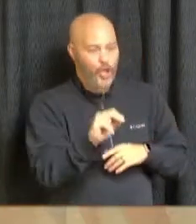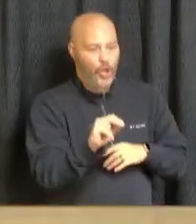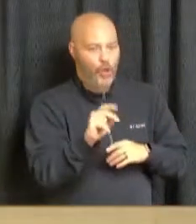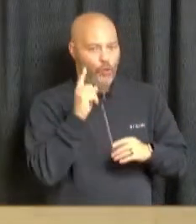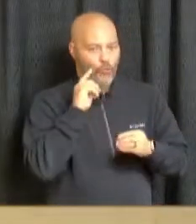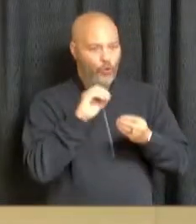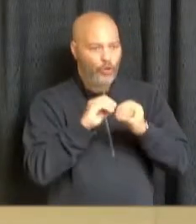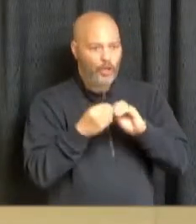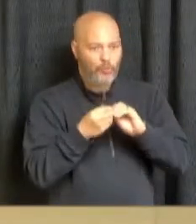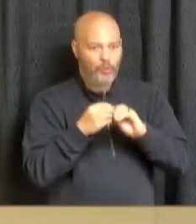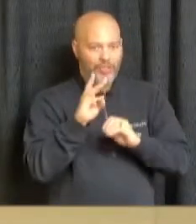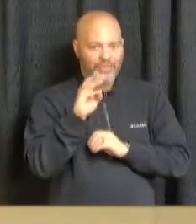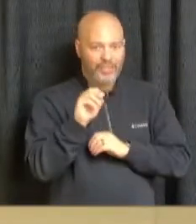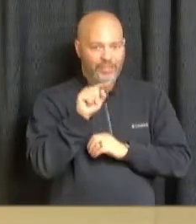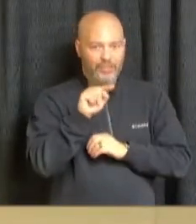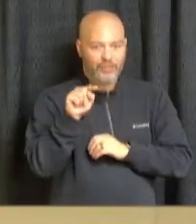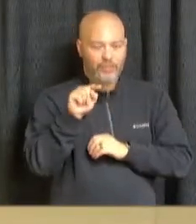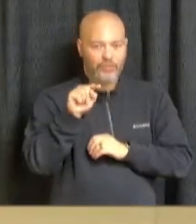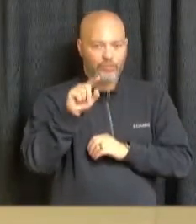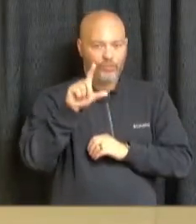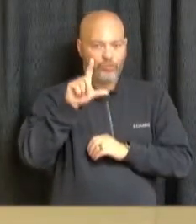on ordinance